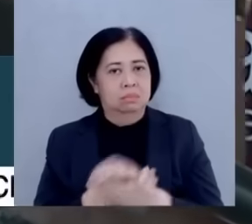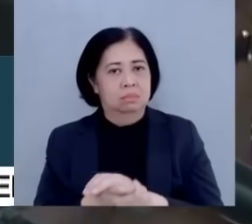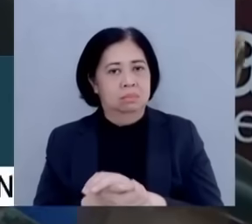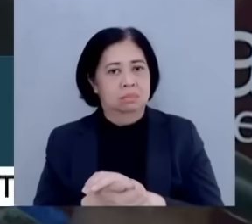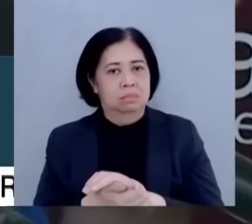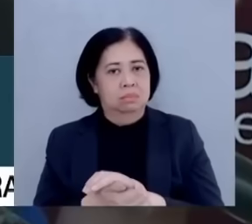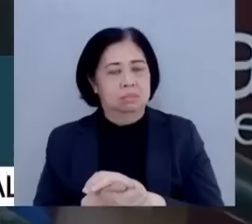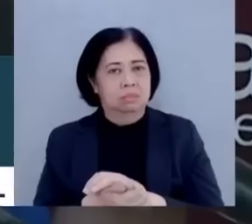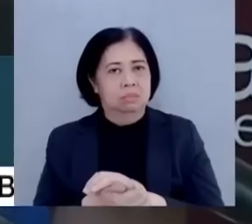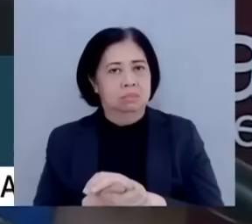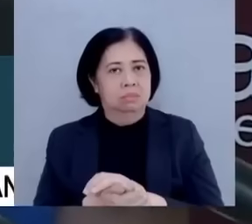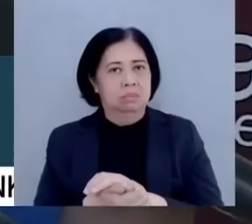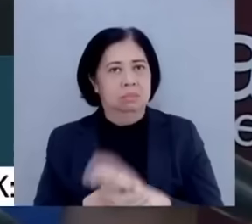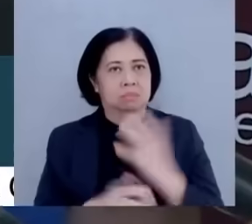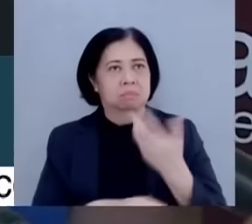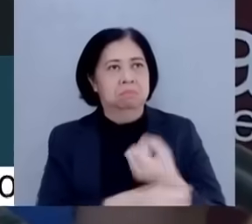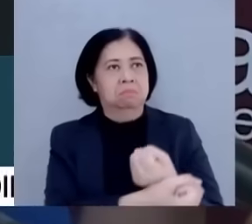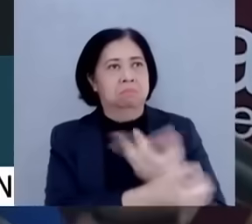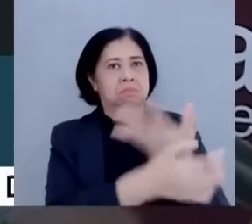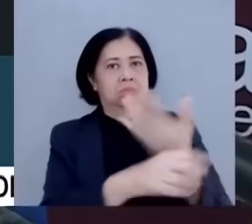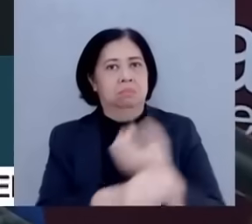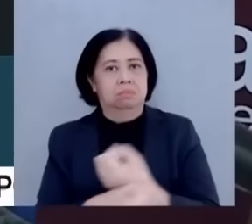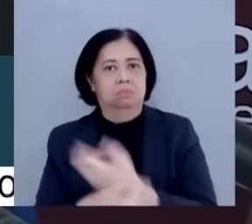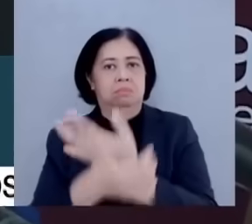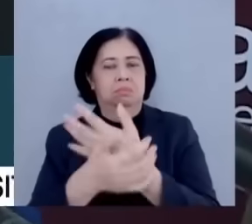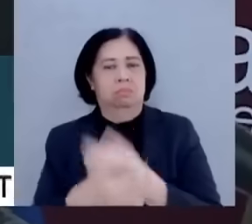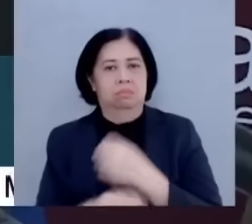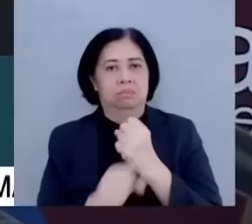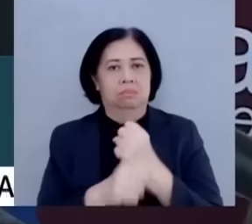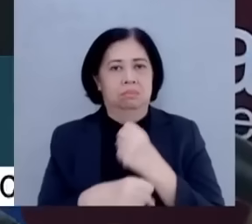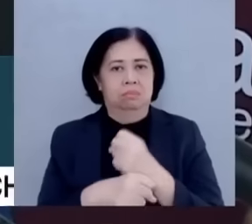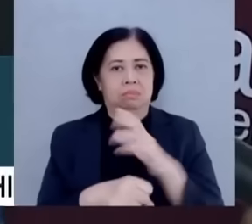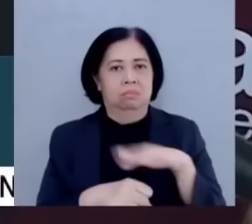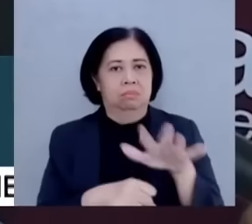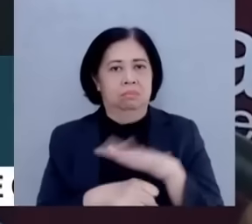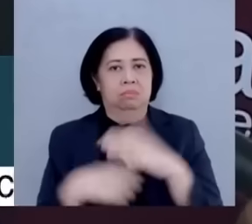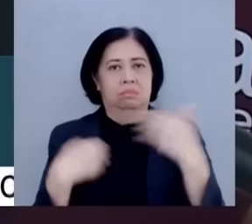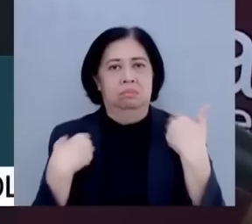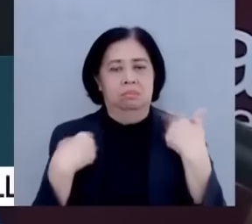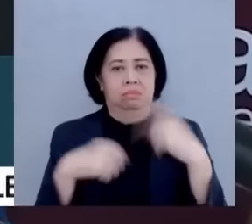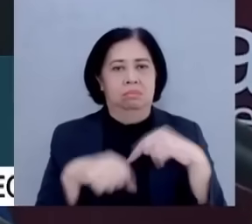set bombs to create a scenario that there is a national